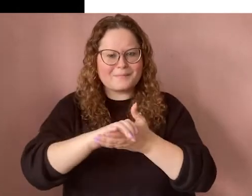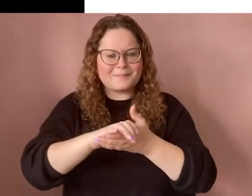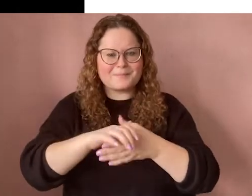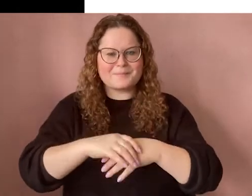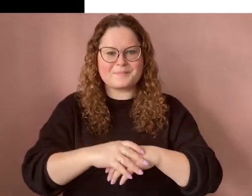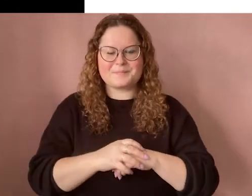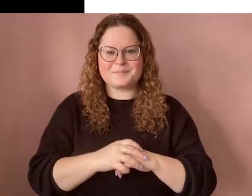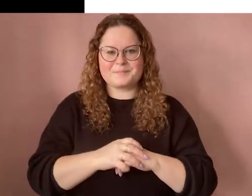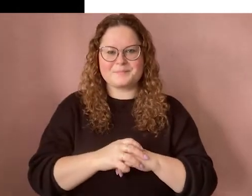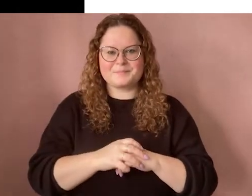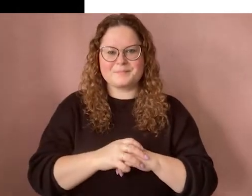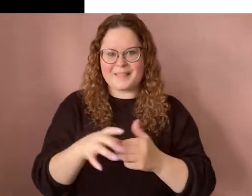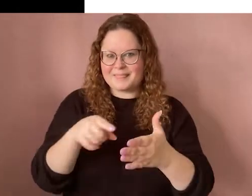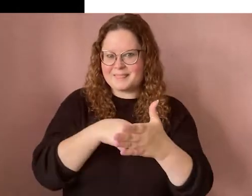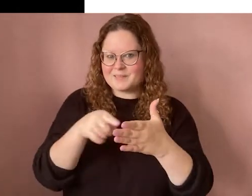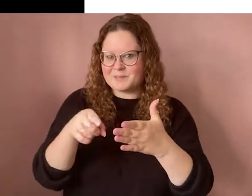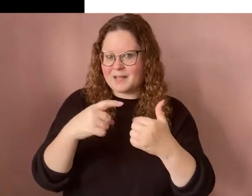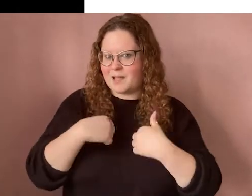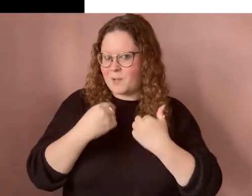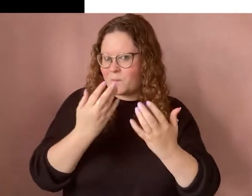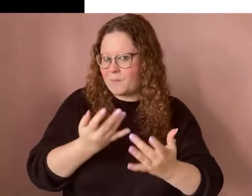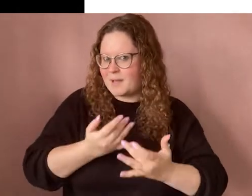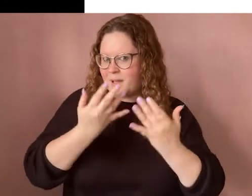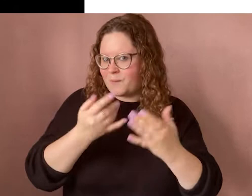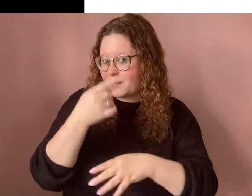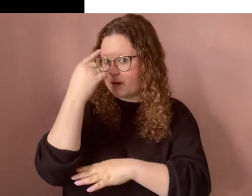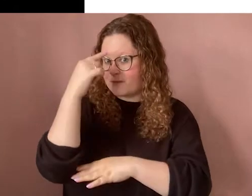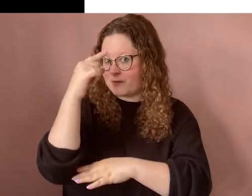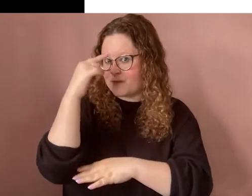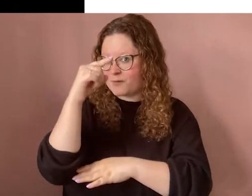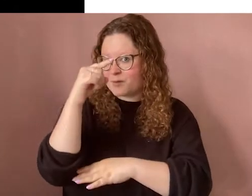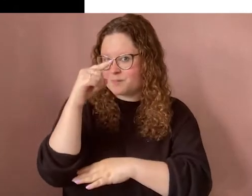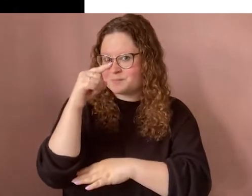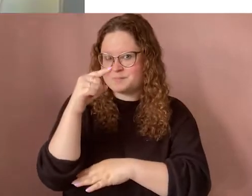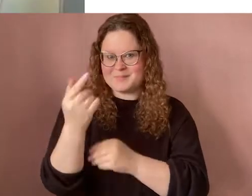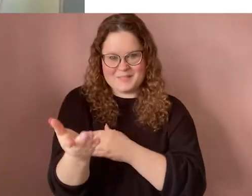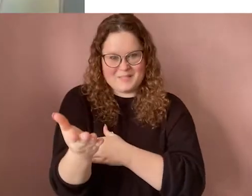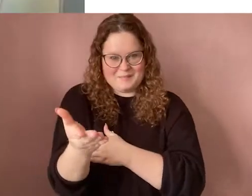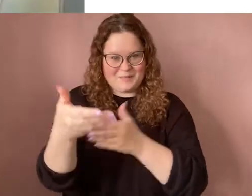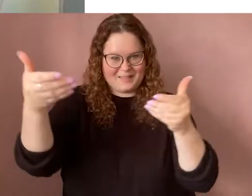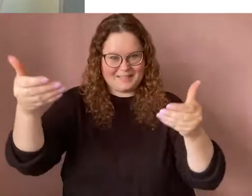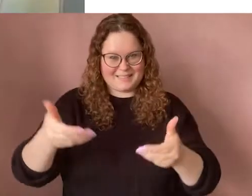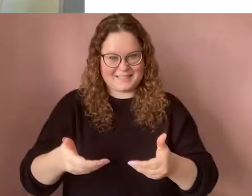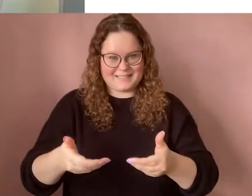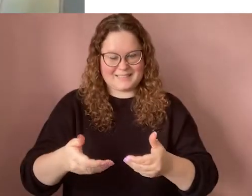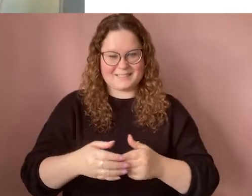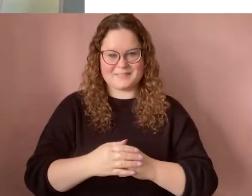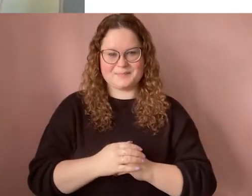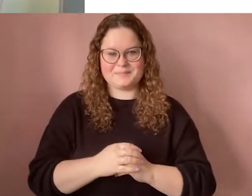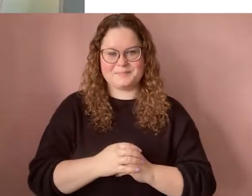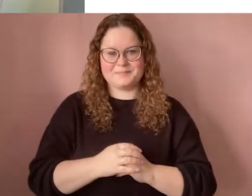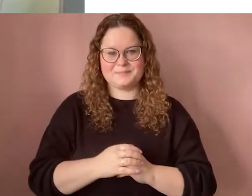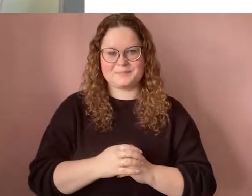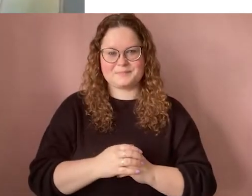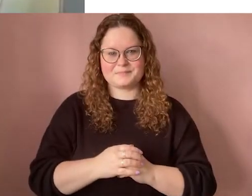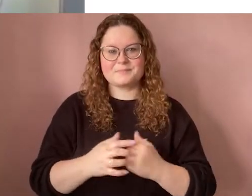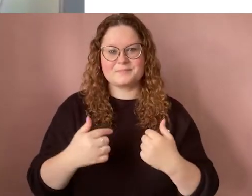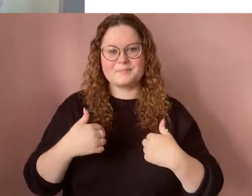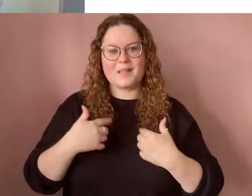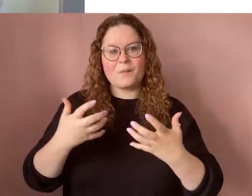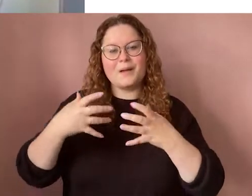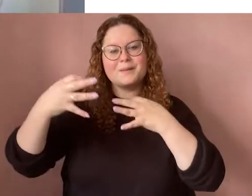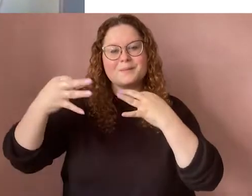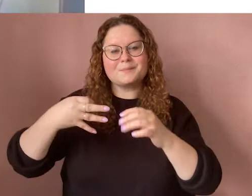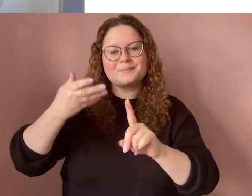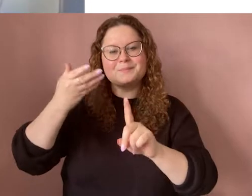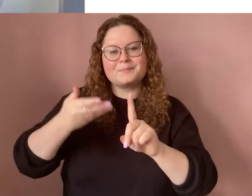the entire week that I've been waiting for is our guest this morning. In particular, I'd like to tell you a little bit about